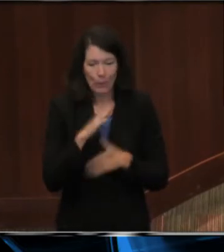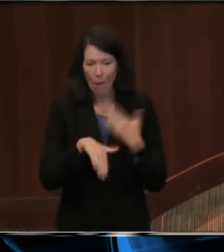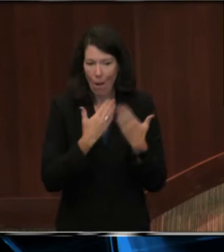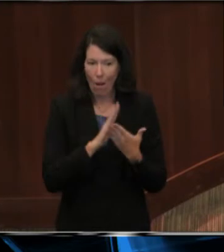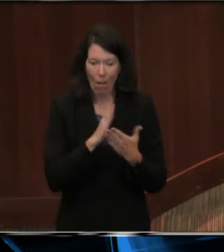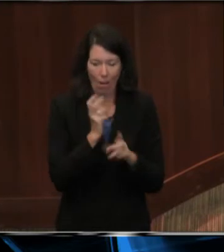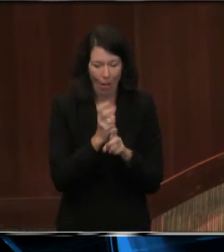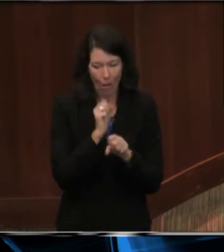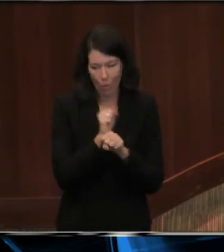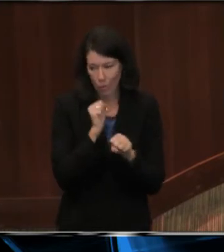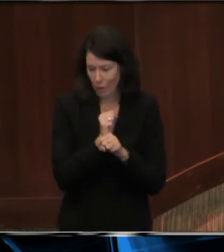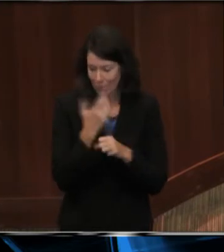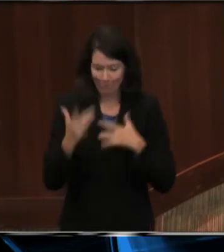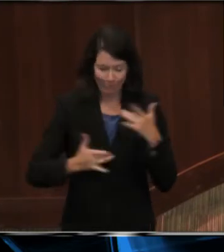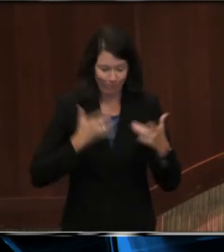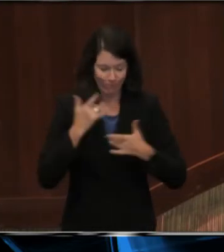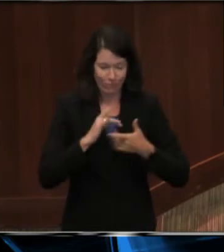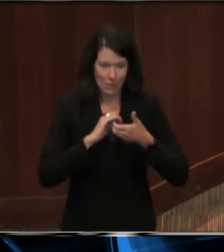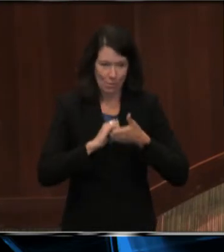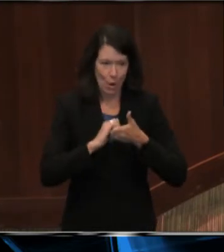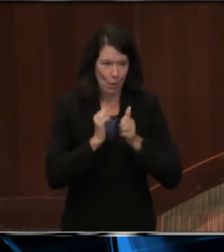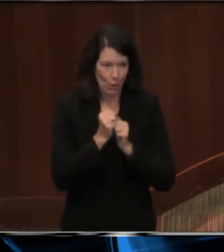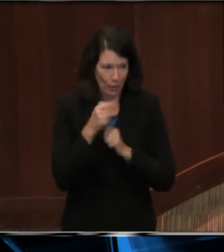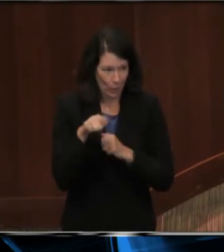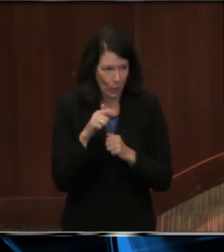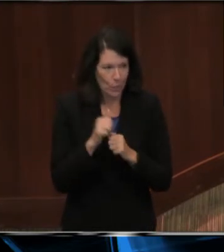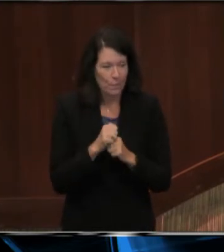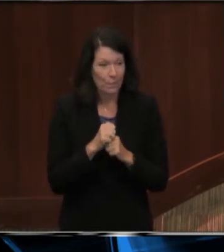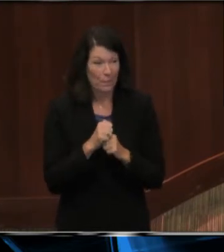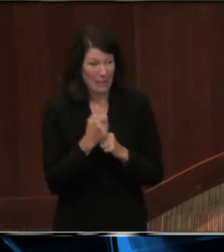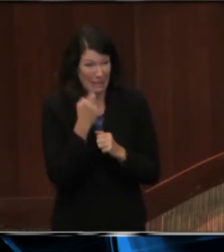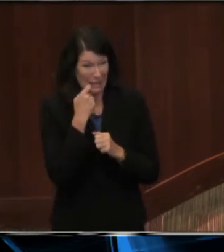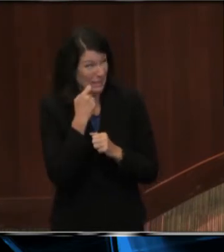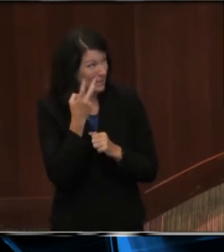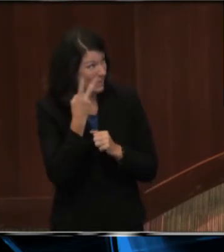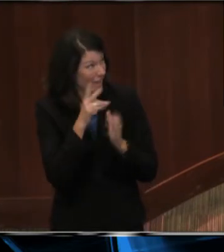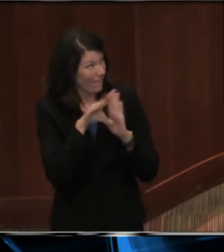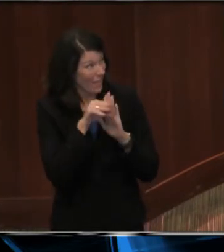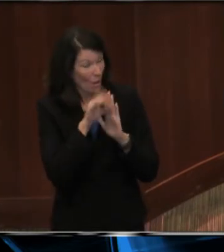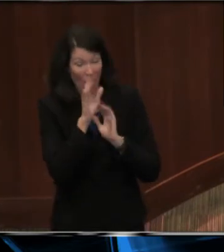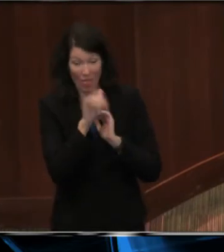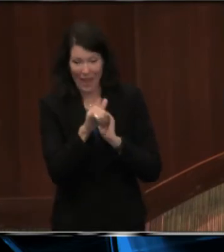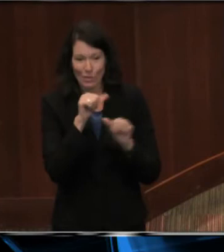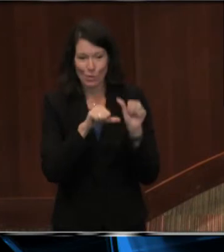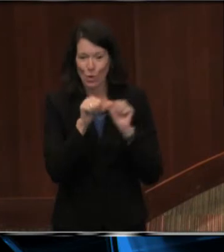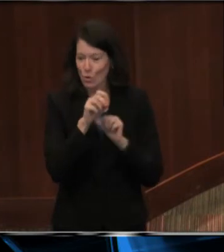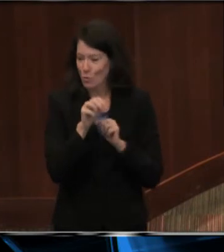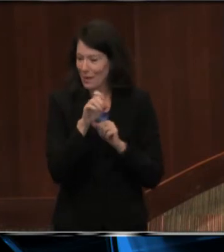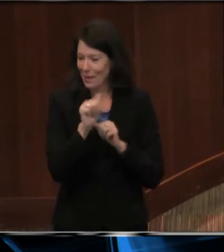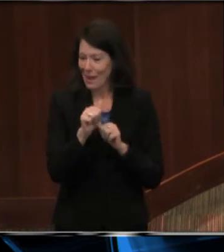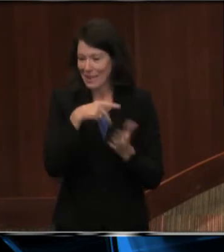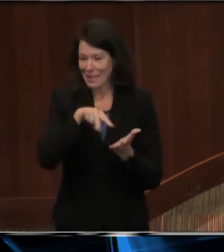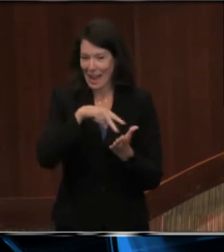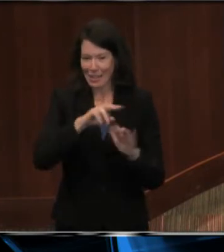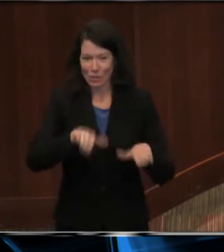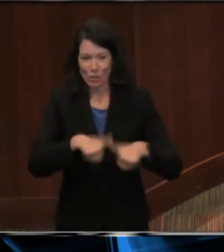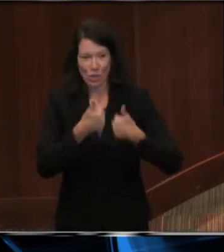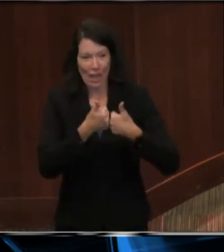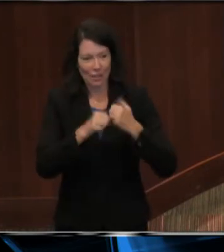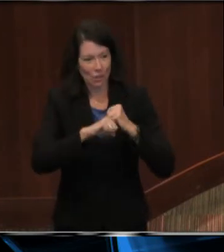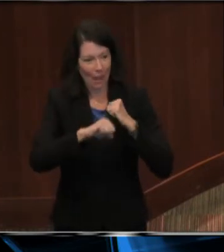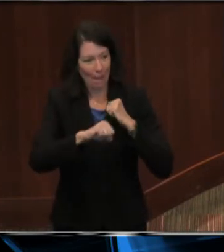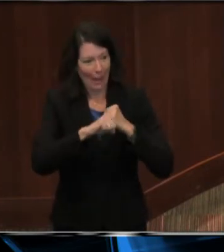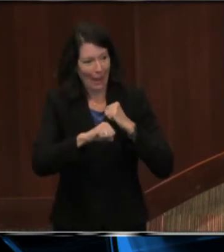your guys' hard work with this. We're excited to partner with you and do what we can. What you just saw is a social media dance challenge